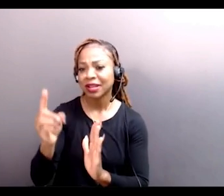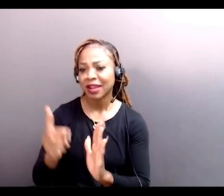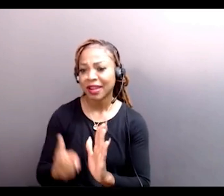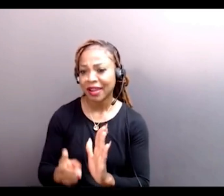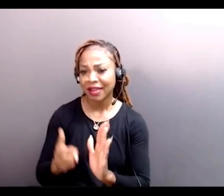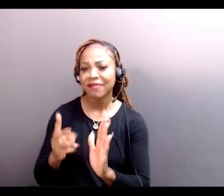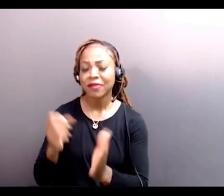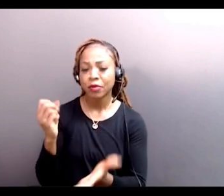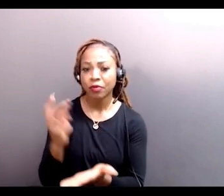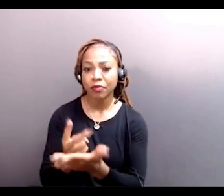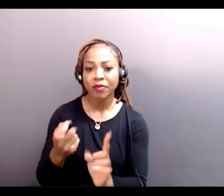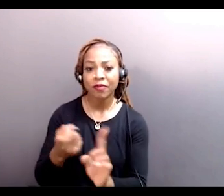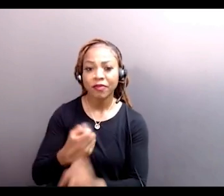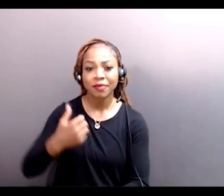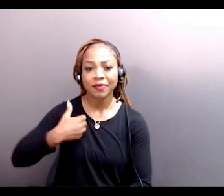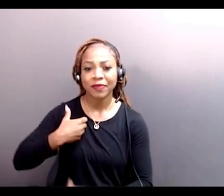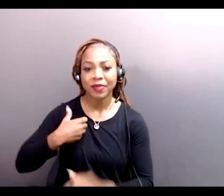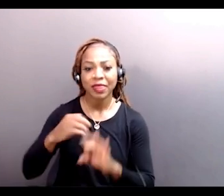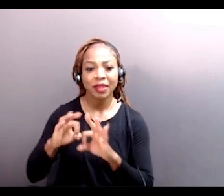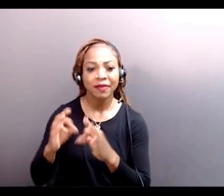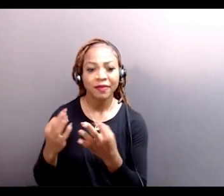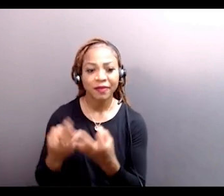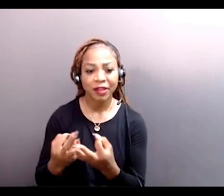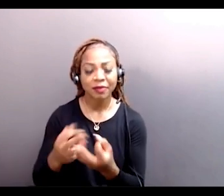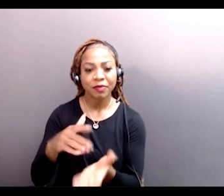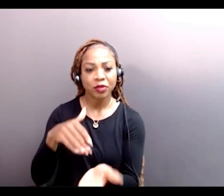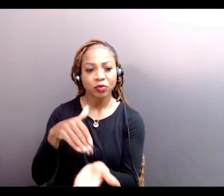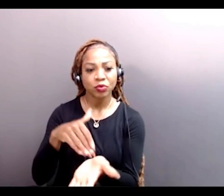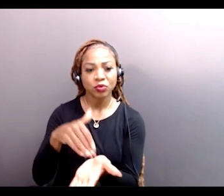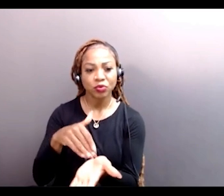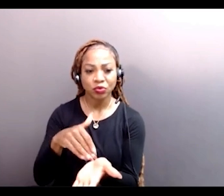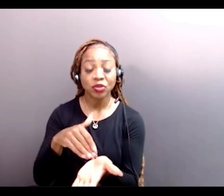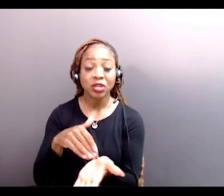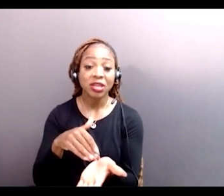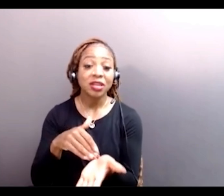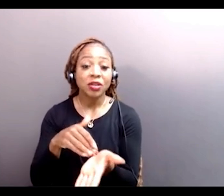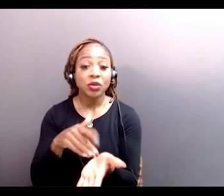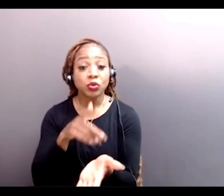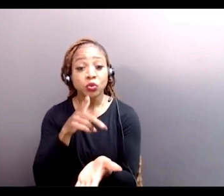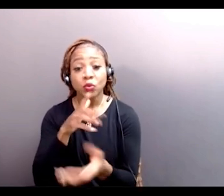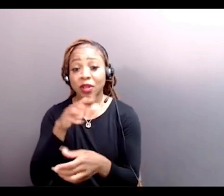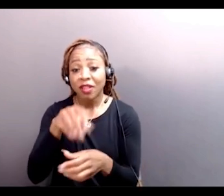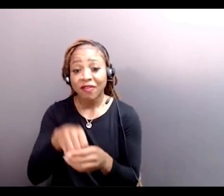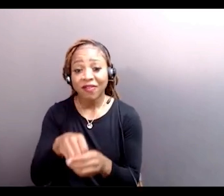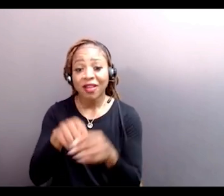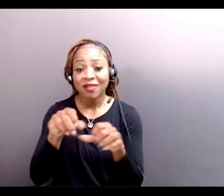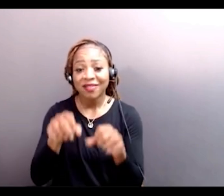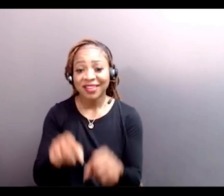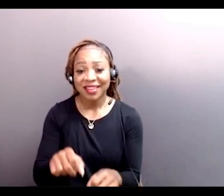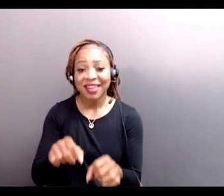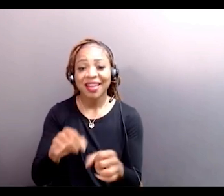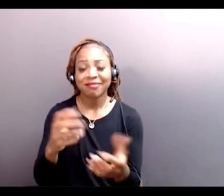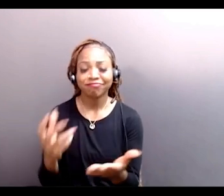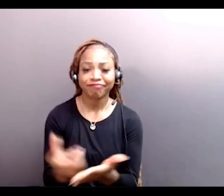accredited by the Canadian Family Physician. So for folks who are part of that, you can get your